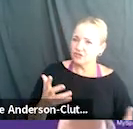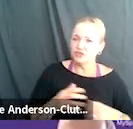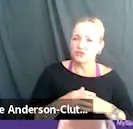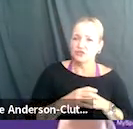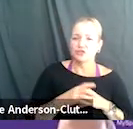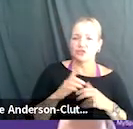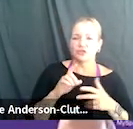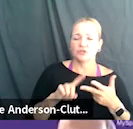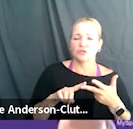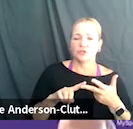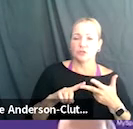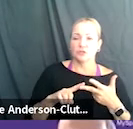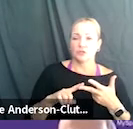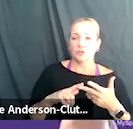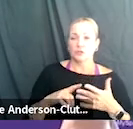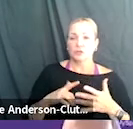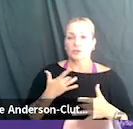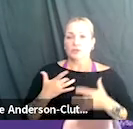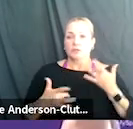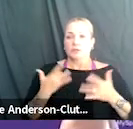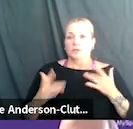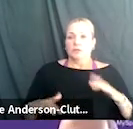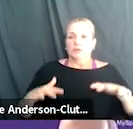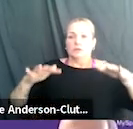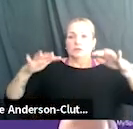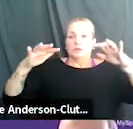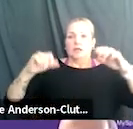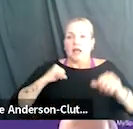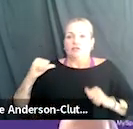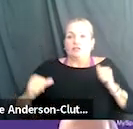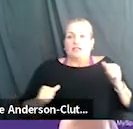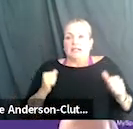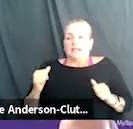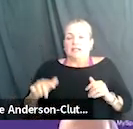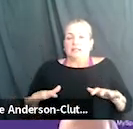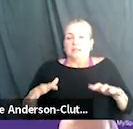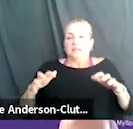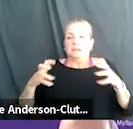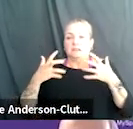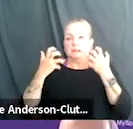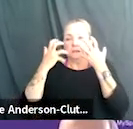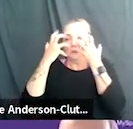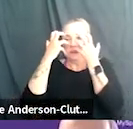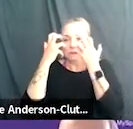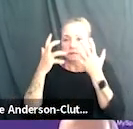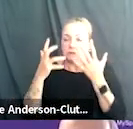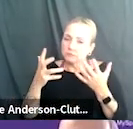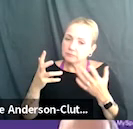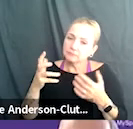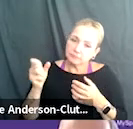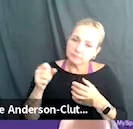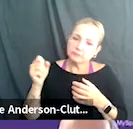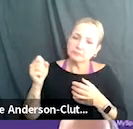that overall that they would meet the criteria as outlined. And these were, I think, her